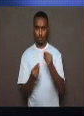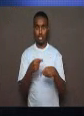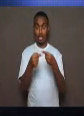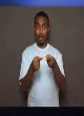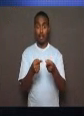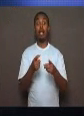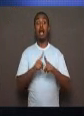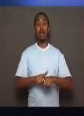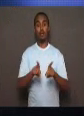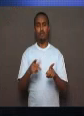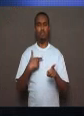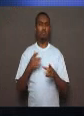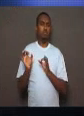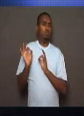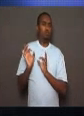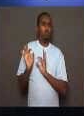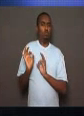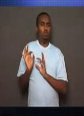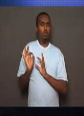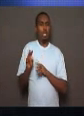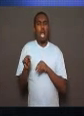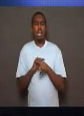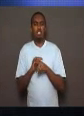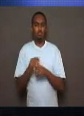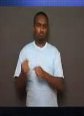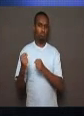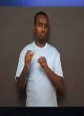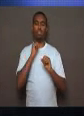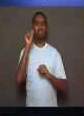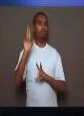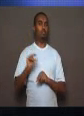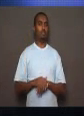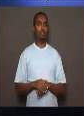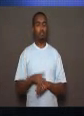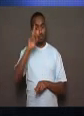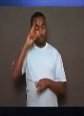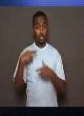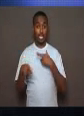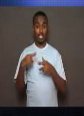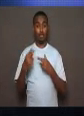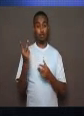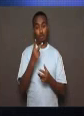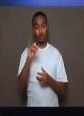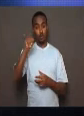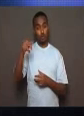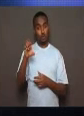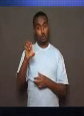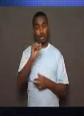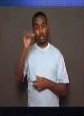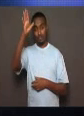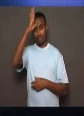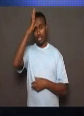However, I did not find the acting very strong because the relationship between Joe and his